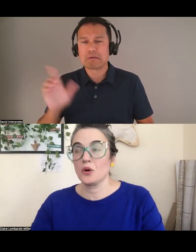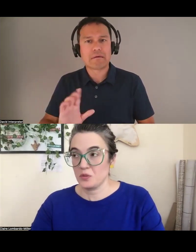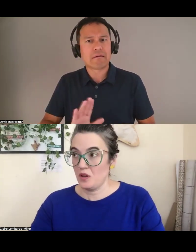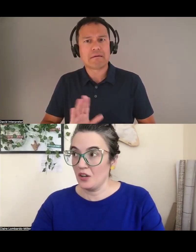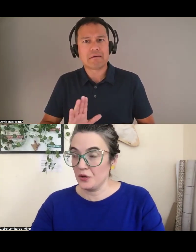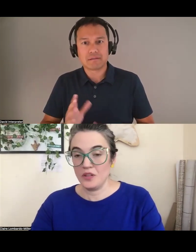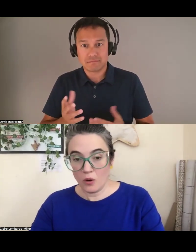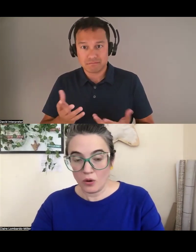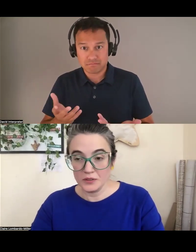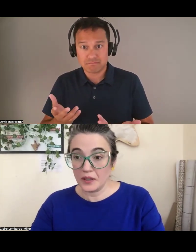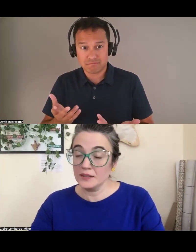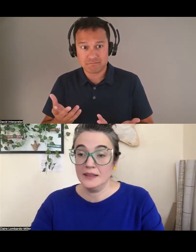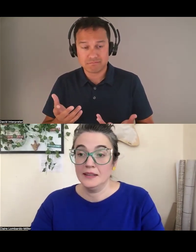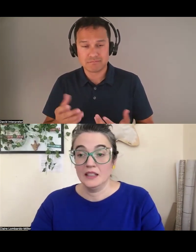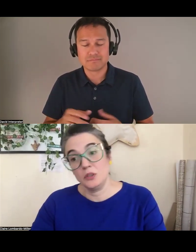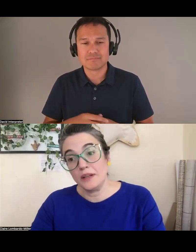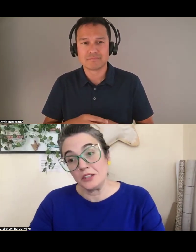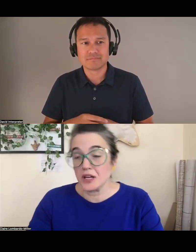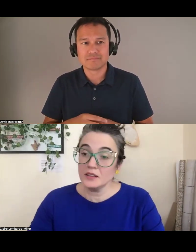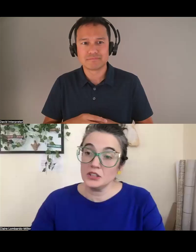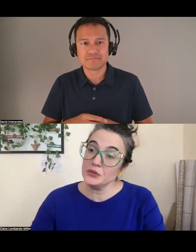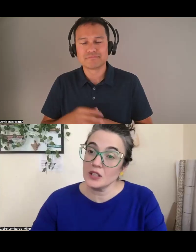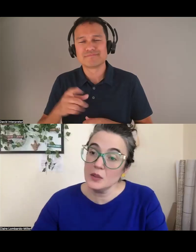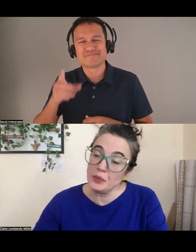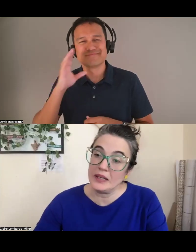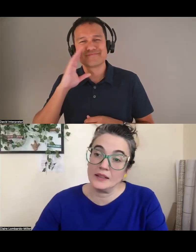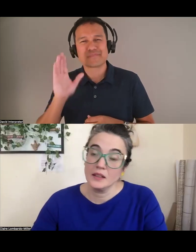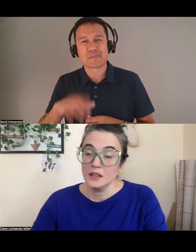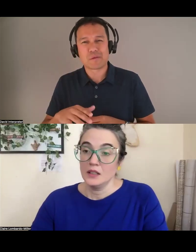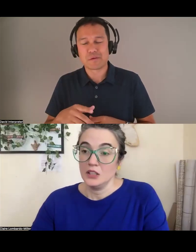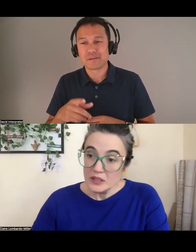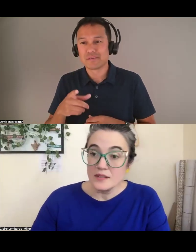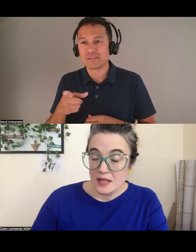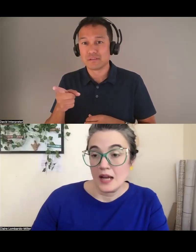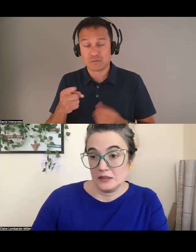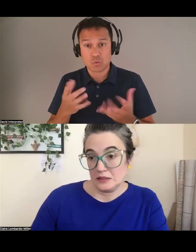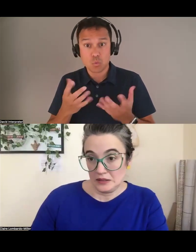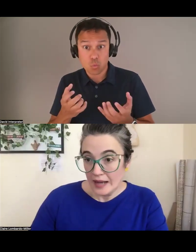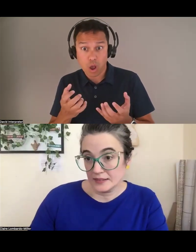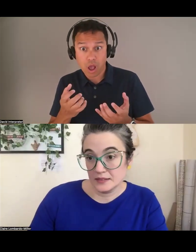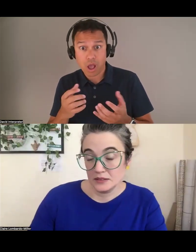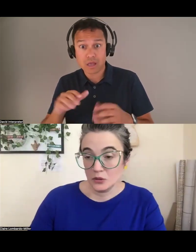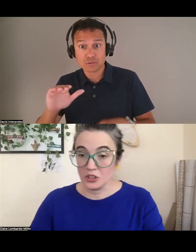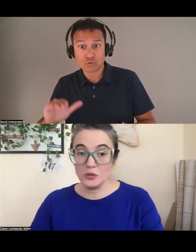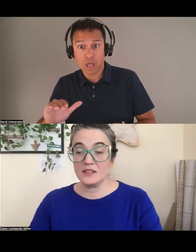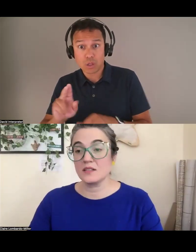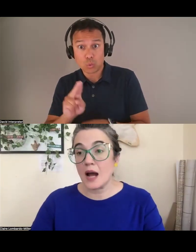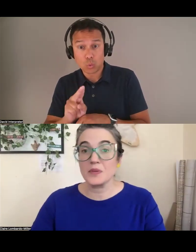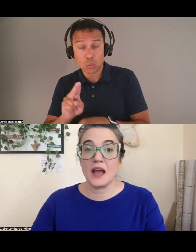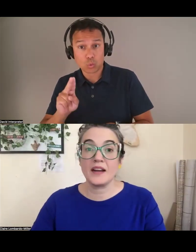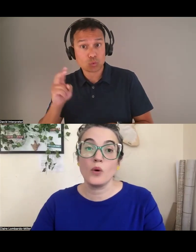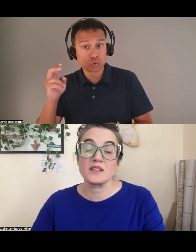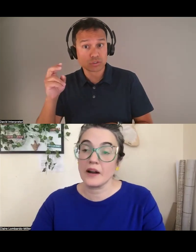Of course, we all know the old, well, if you want your child to use their implant, you need to sign less, or you need to